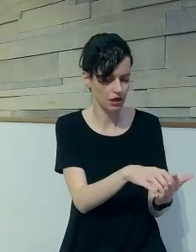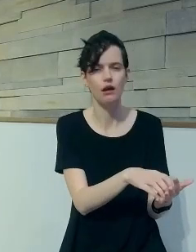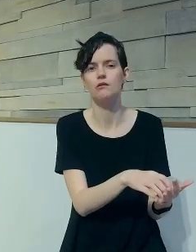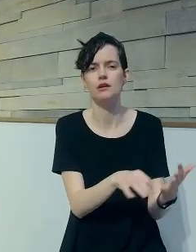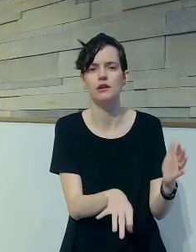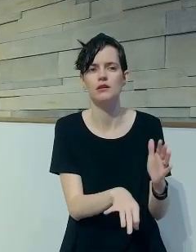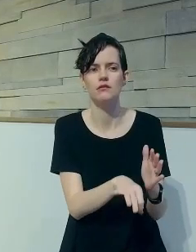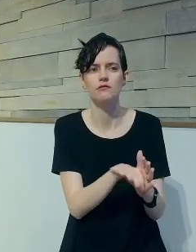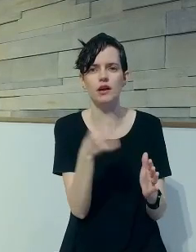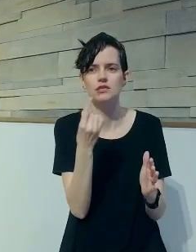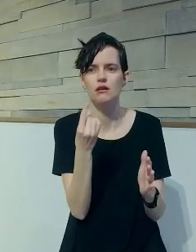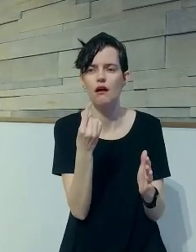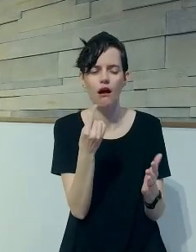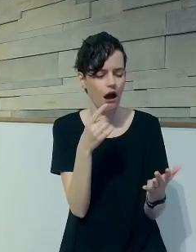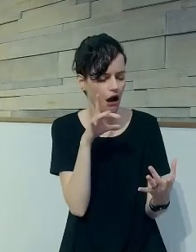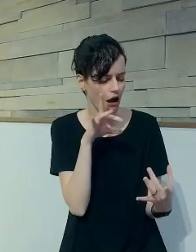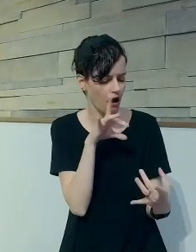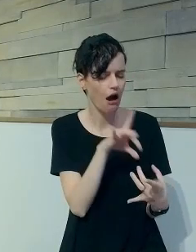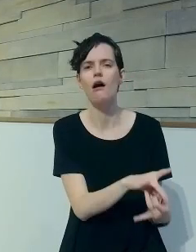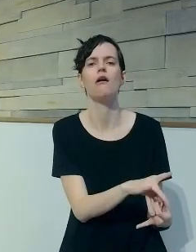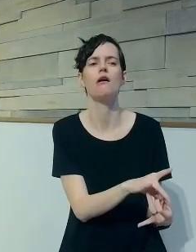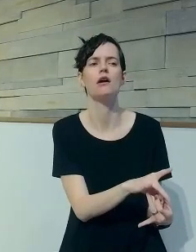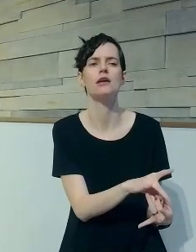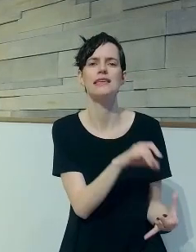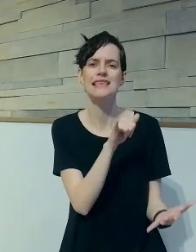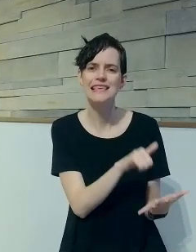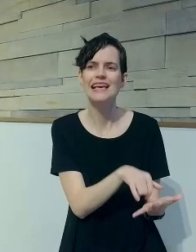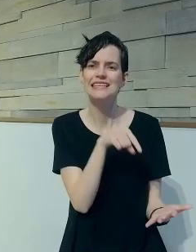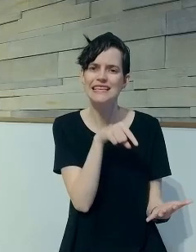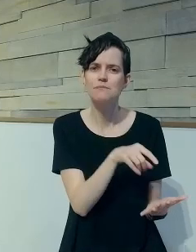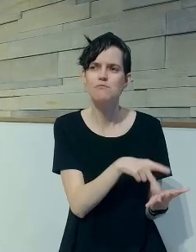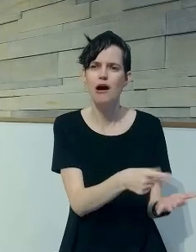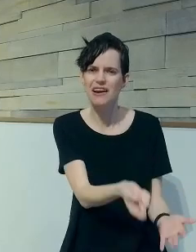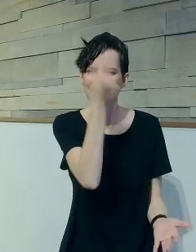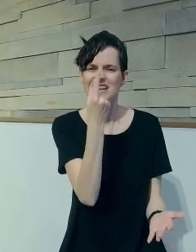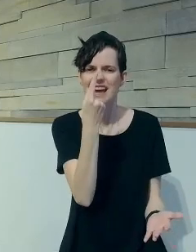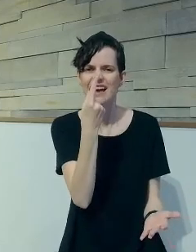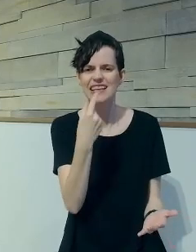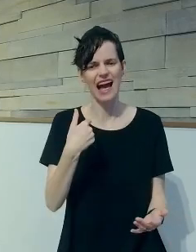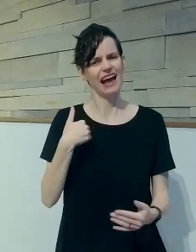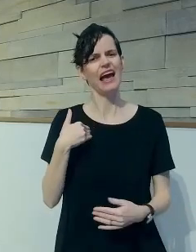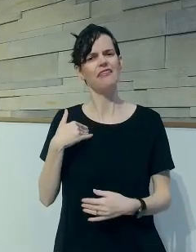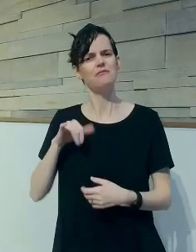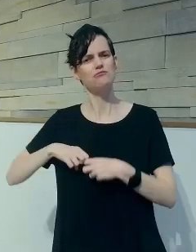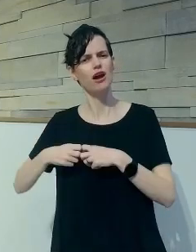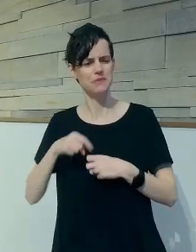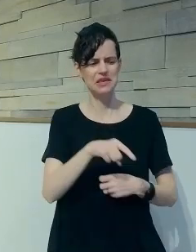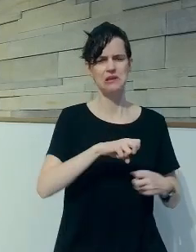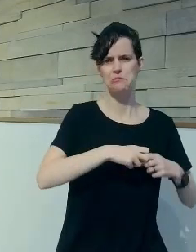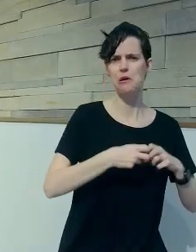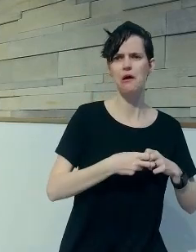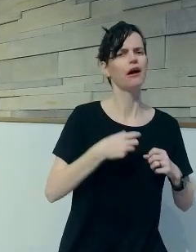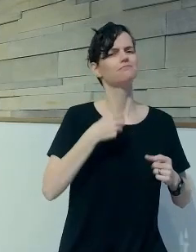find somebody who's a kindred spirit that's, yes, Paul understands. He gets it. I have a thorn in the flesh and he understood